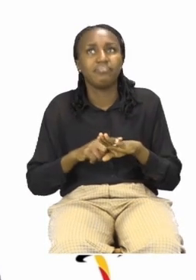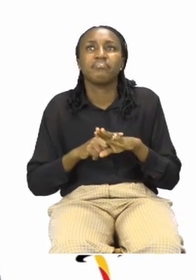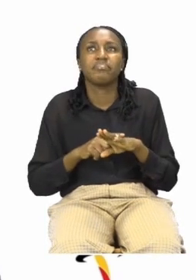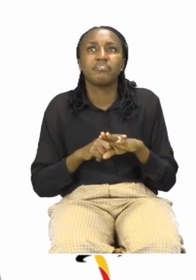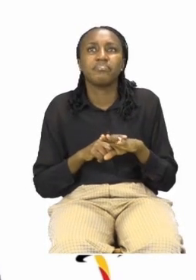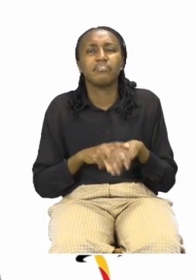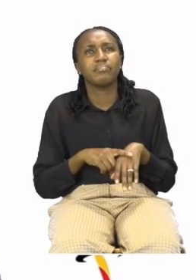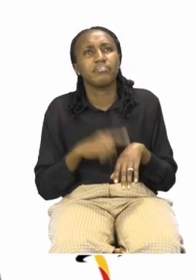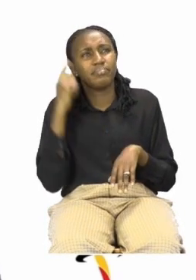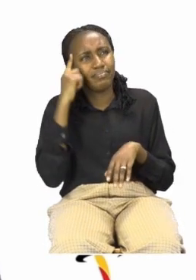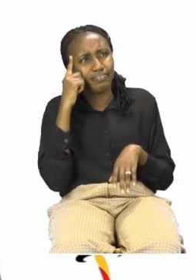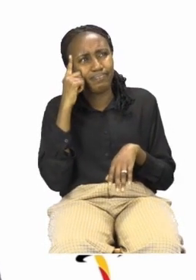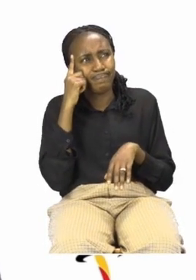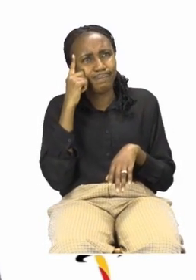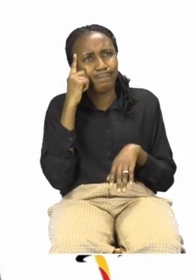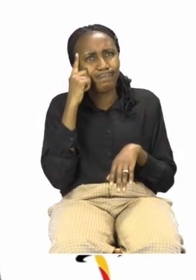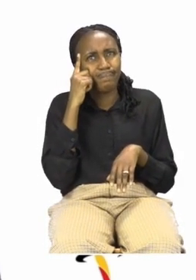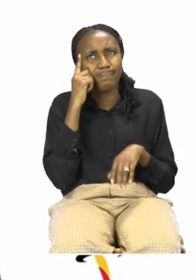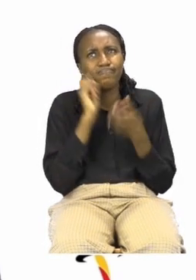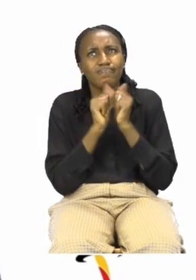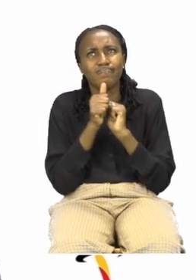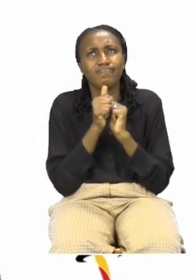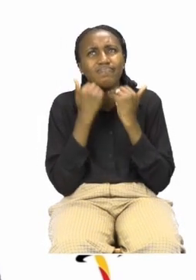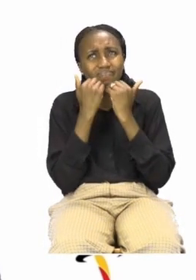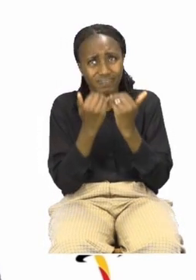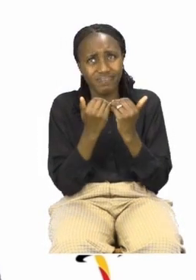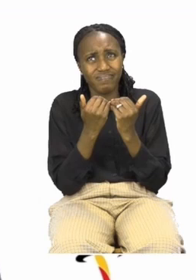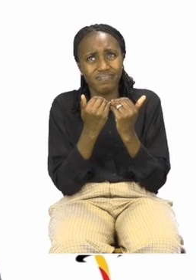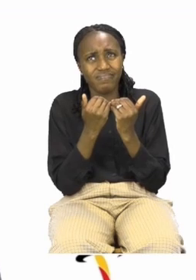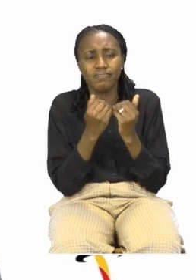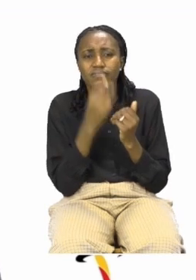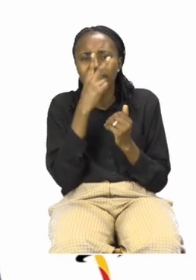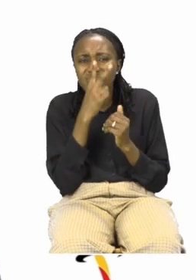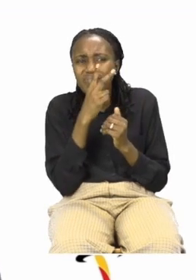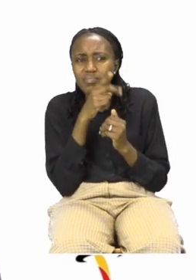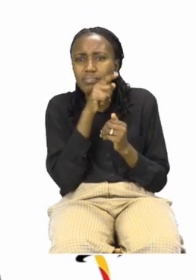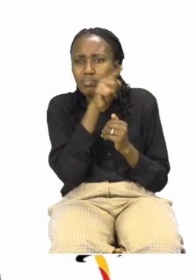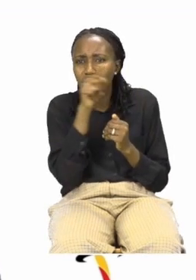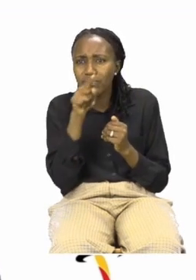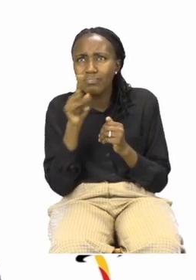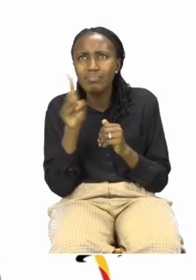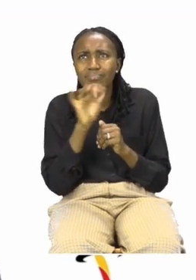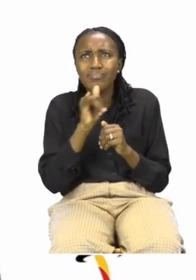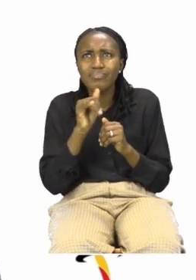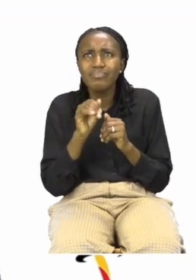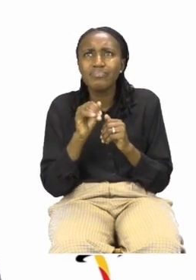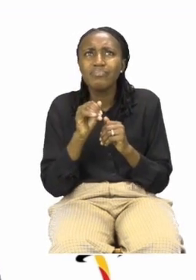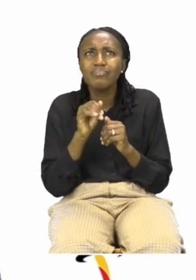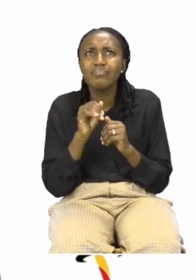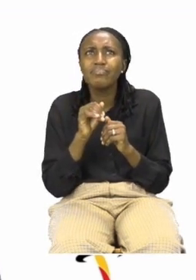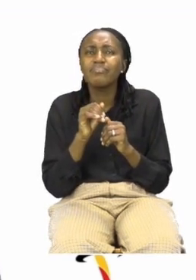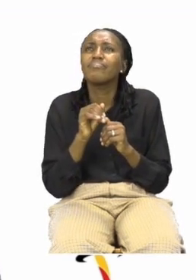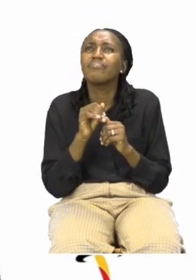we looked about priority sports code. And the priority sports code, we looked where we got potential of achieving medals. I must be honest with you, team sport